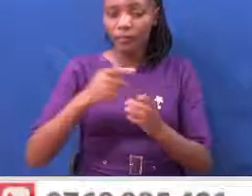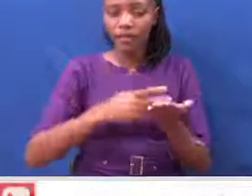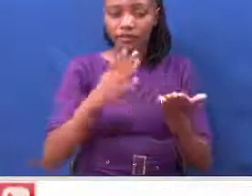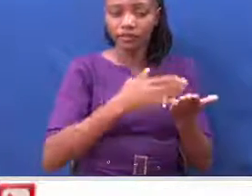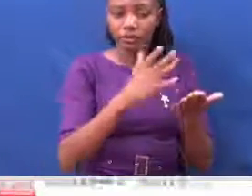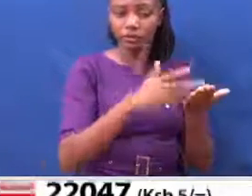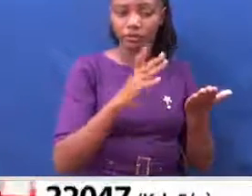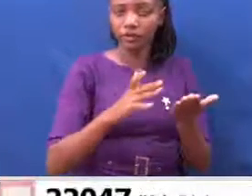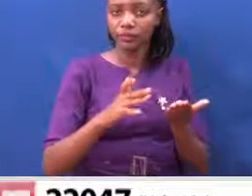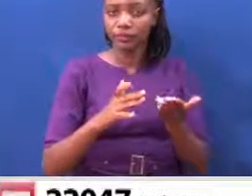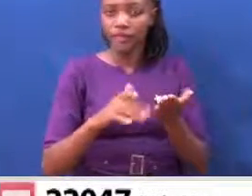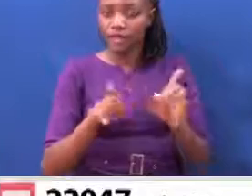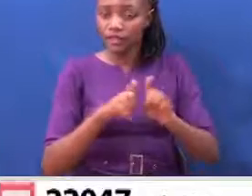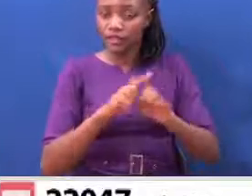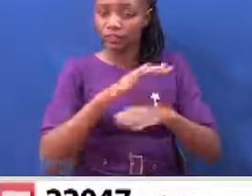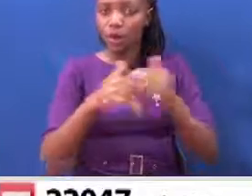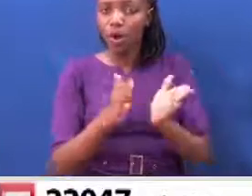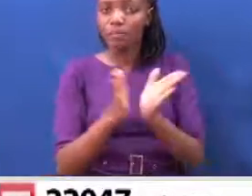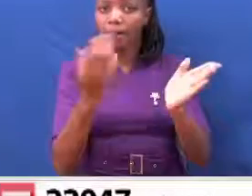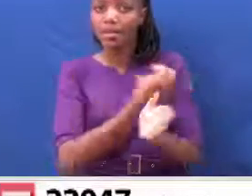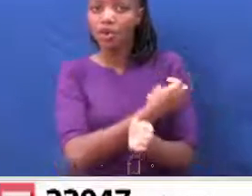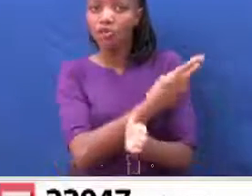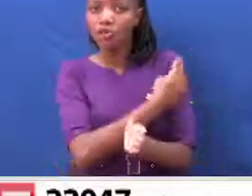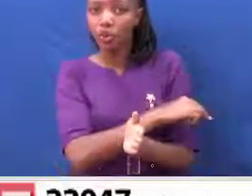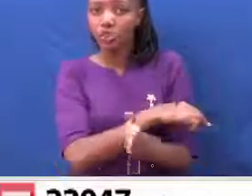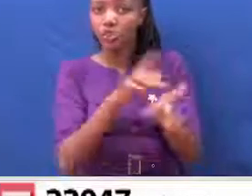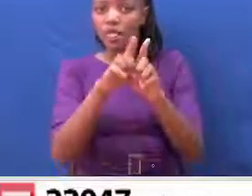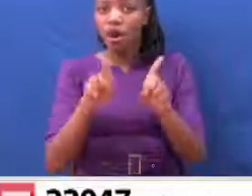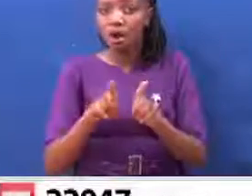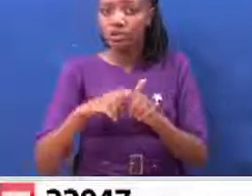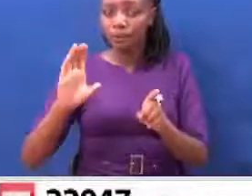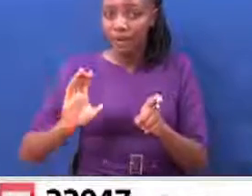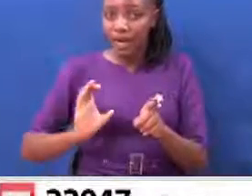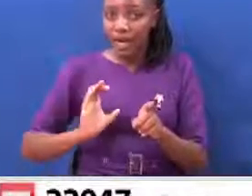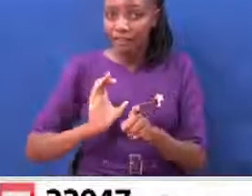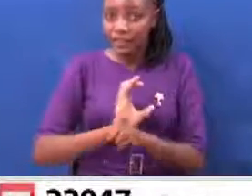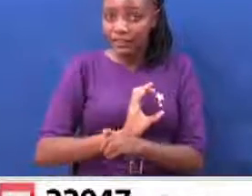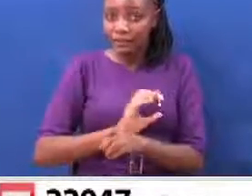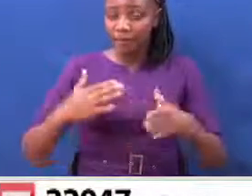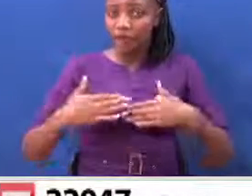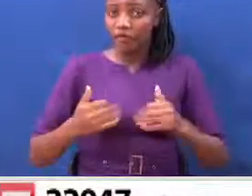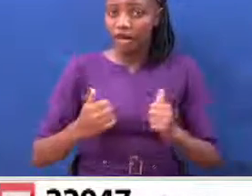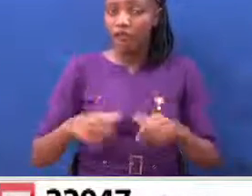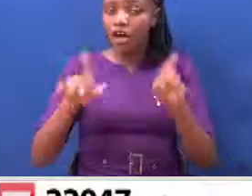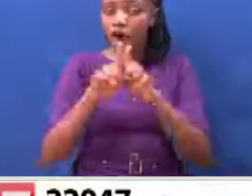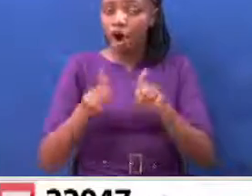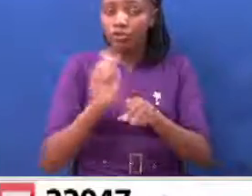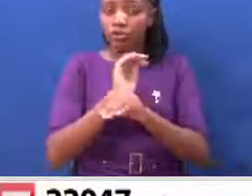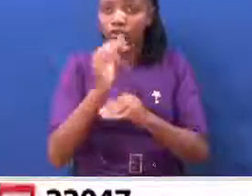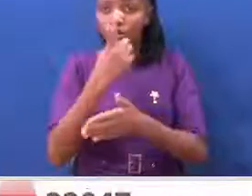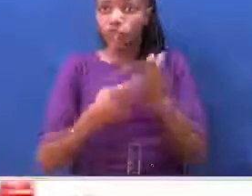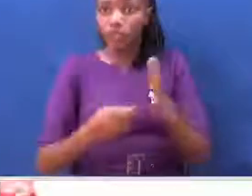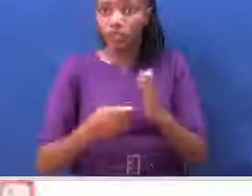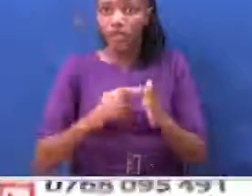distributing the same to all public hospitals. The Sabina Wanjiru-led committee has also recommended that